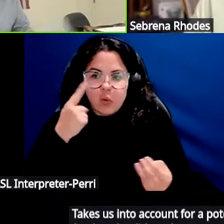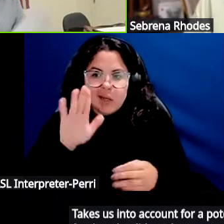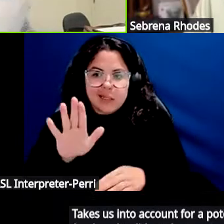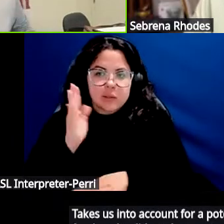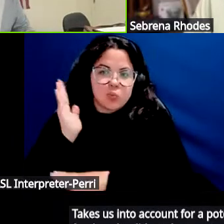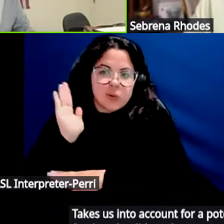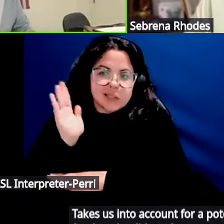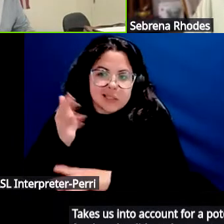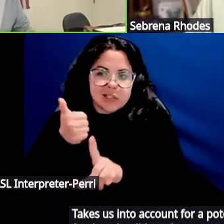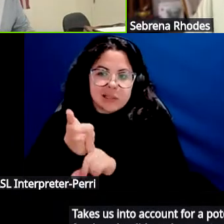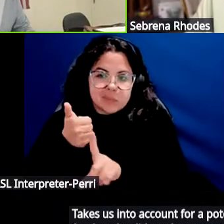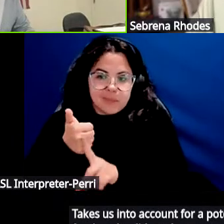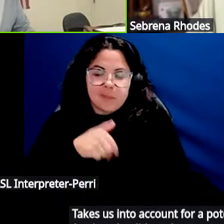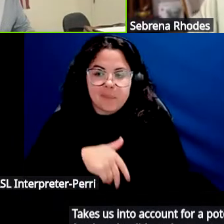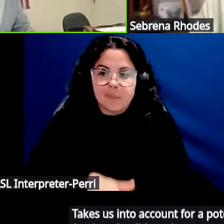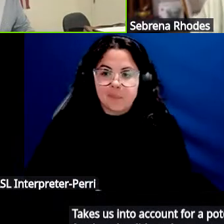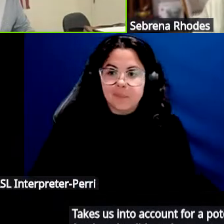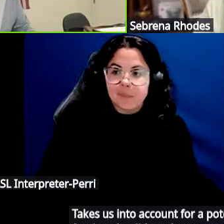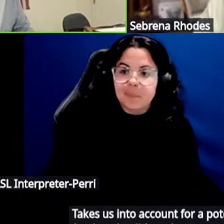presentations himself.